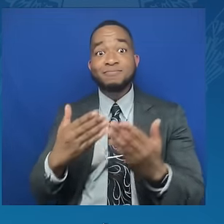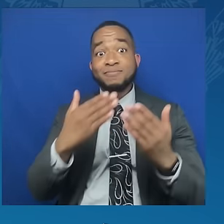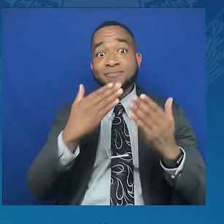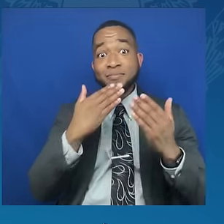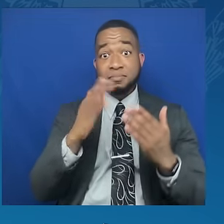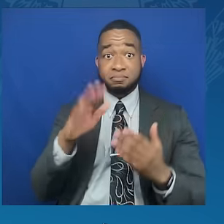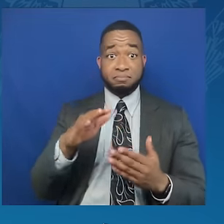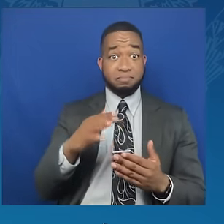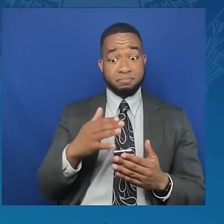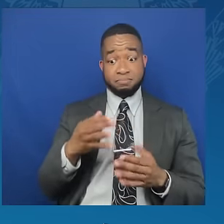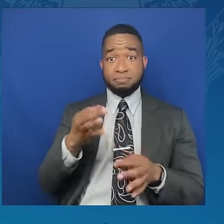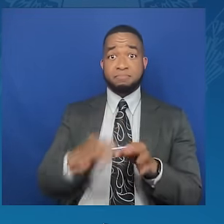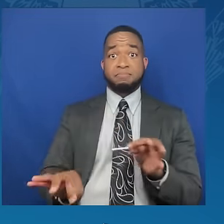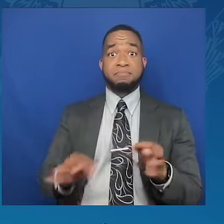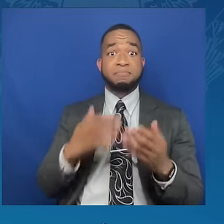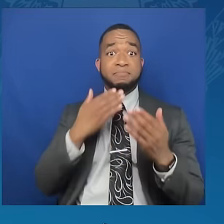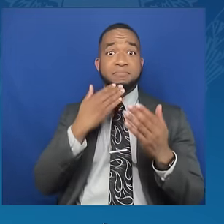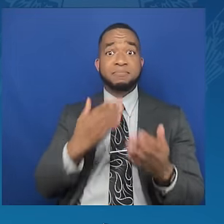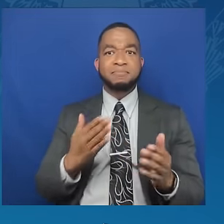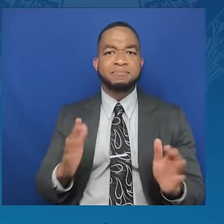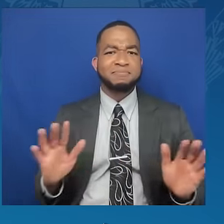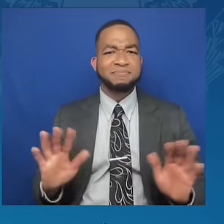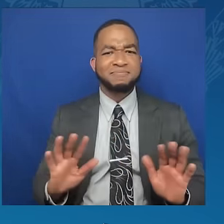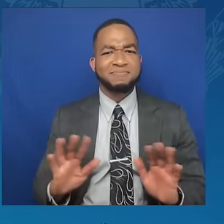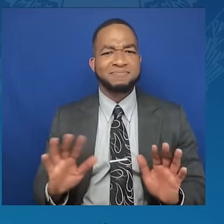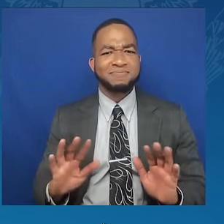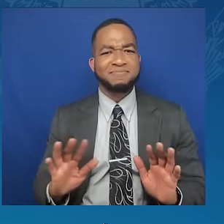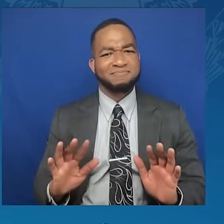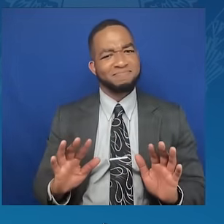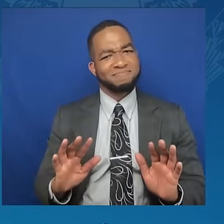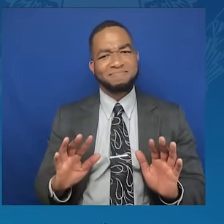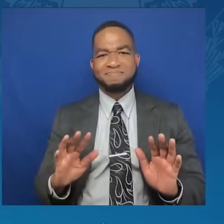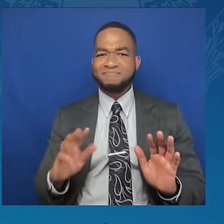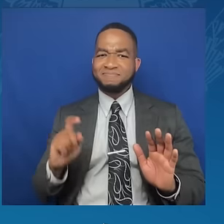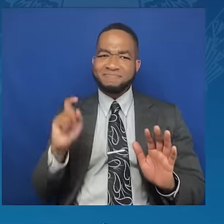gratitude. Gratitude requires action.